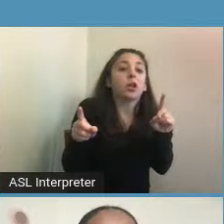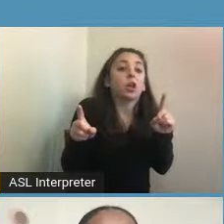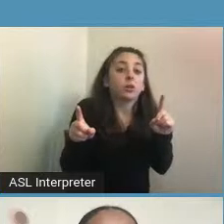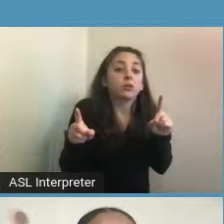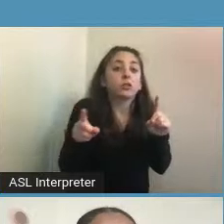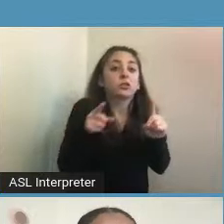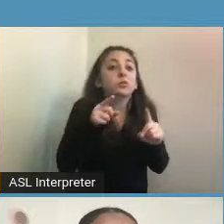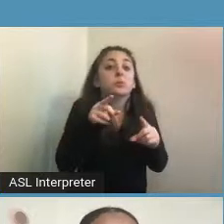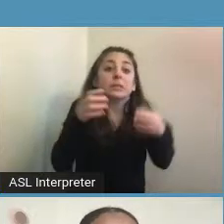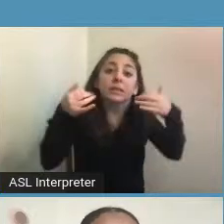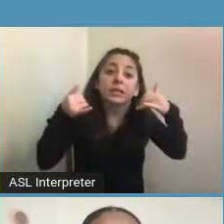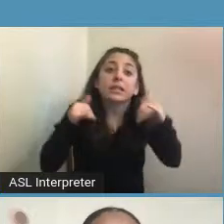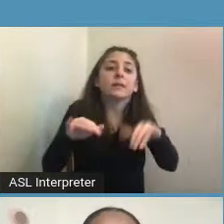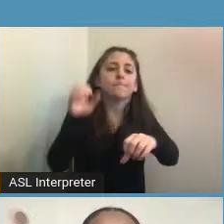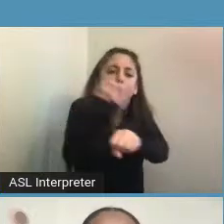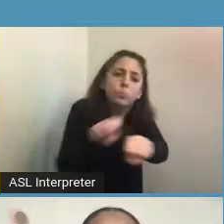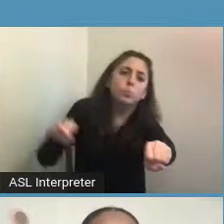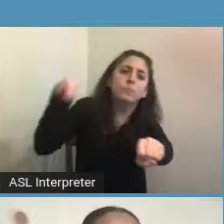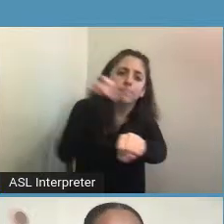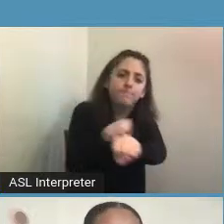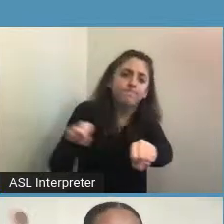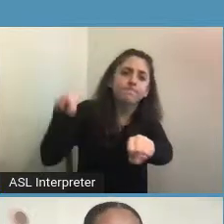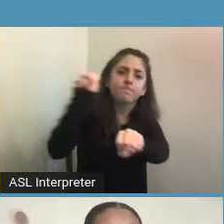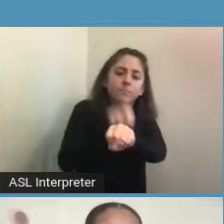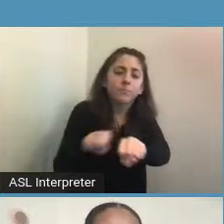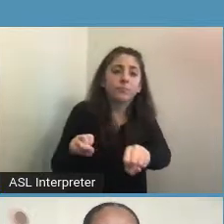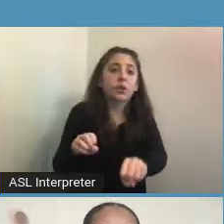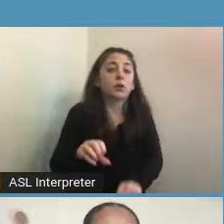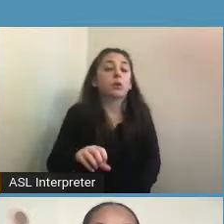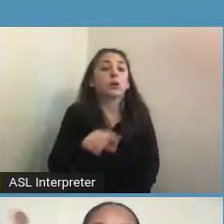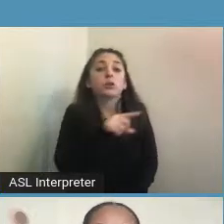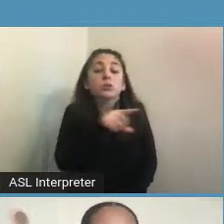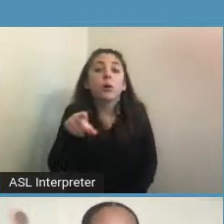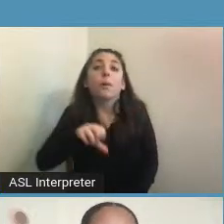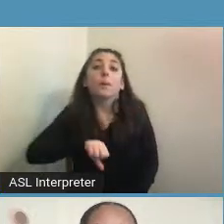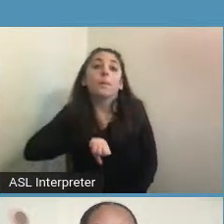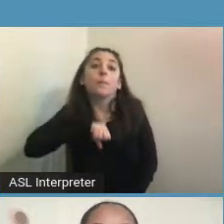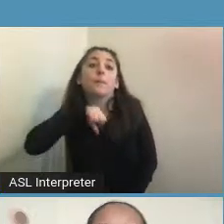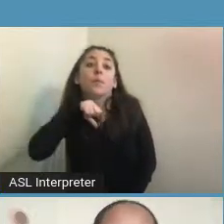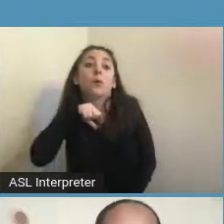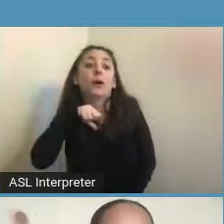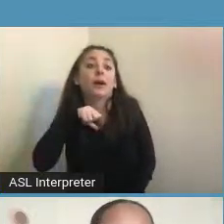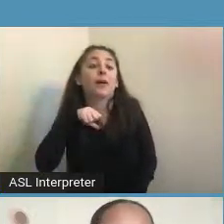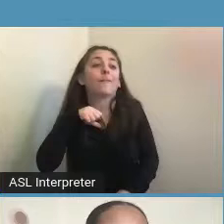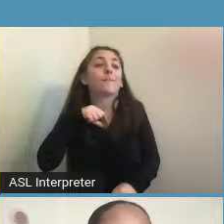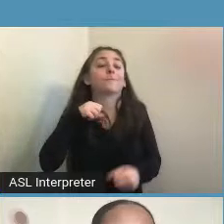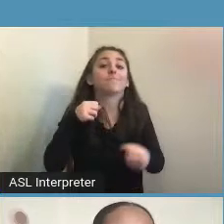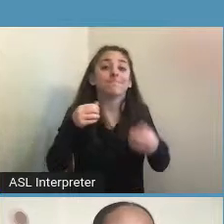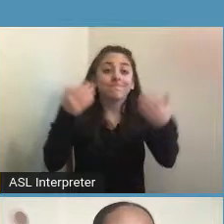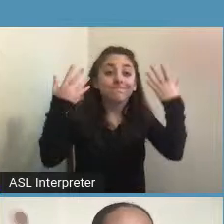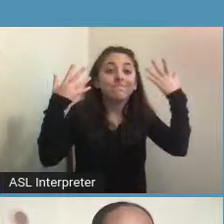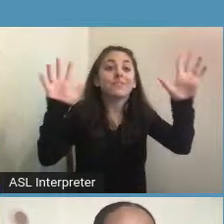So, what are you proud of? Are you proud of the fact that you even made it to the end? Sometimes that's the best part,